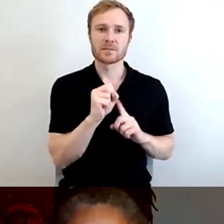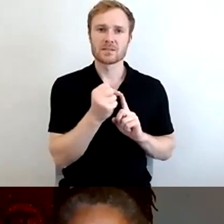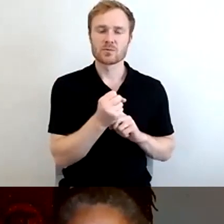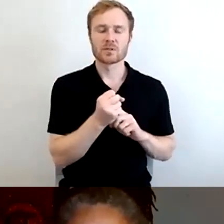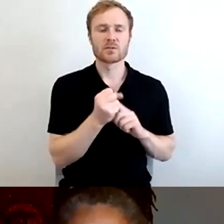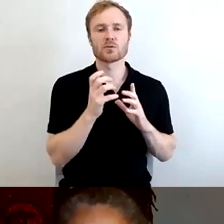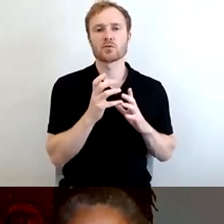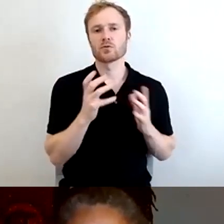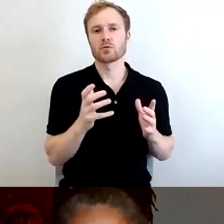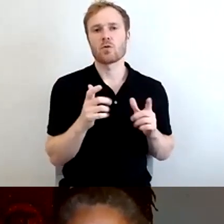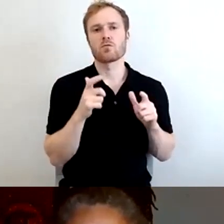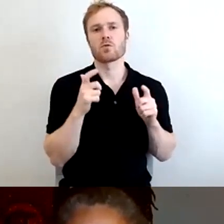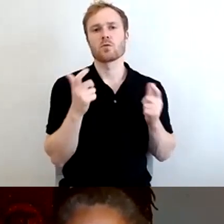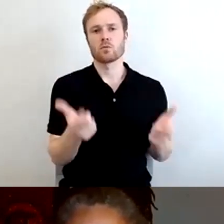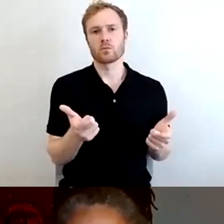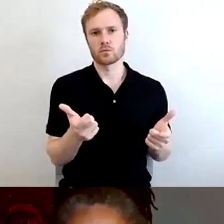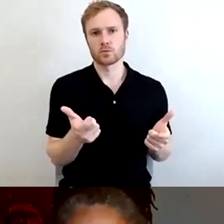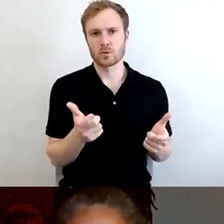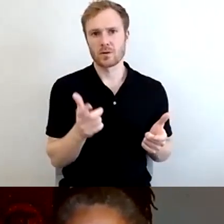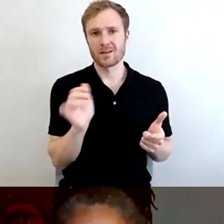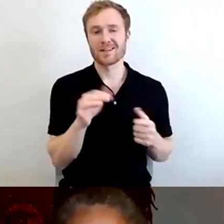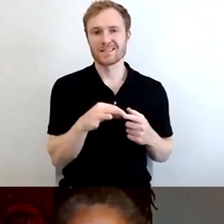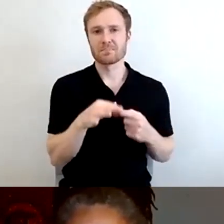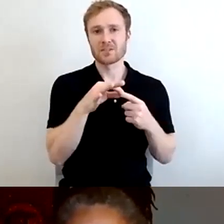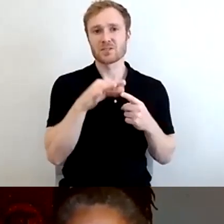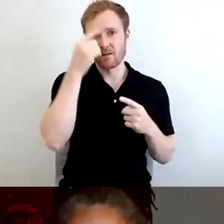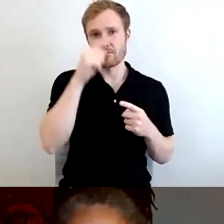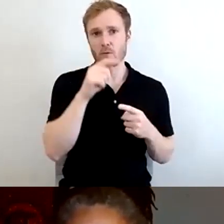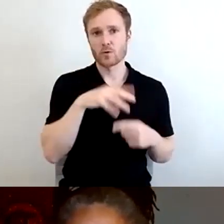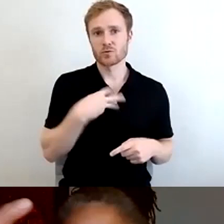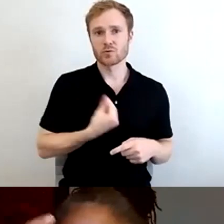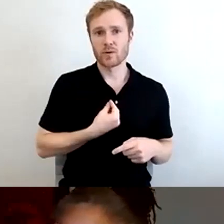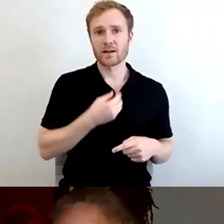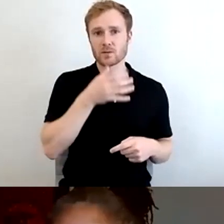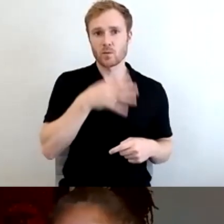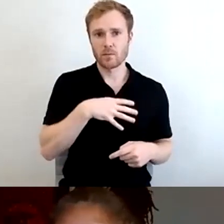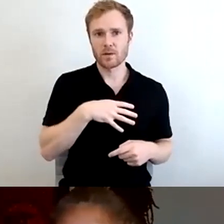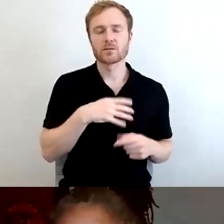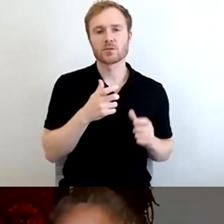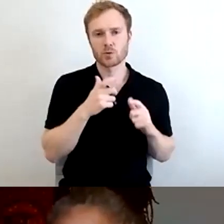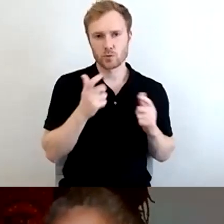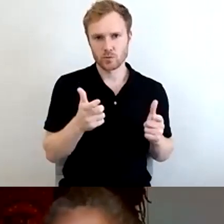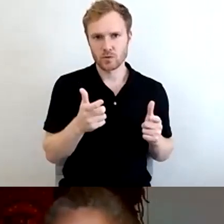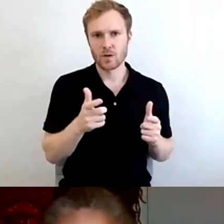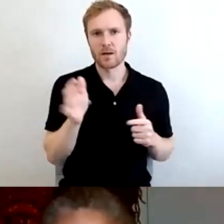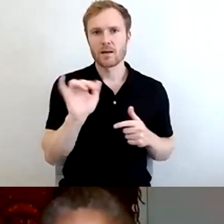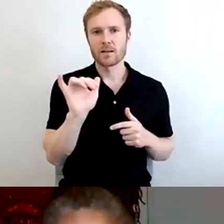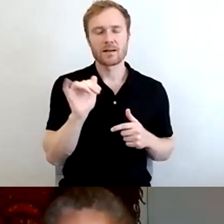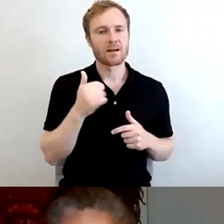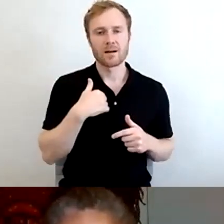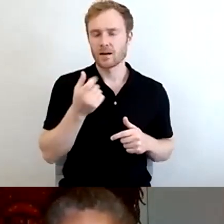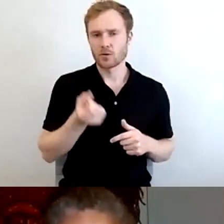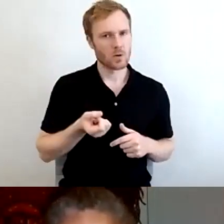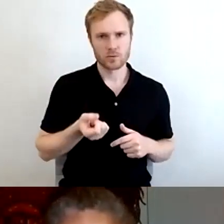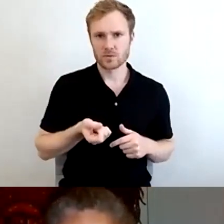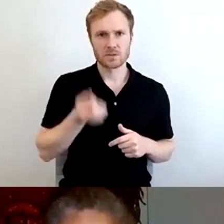so huge, like especially for trans women. It is so huge. Like I do not understand